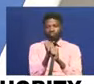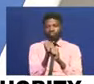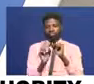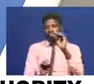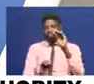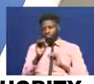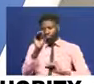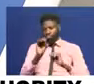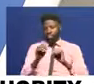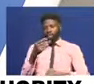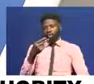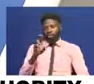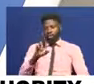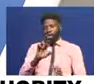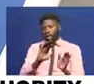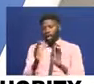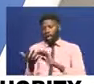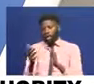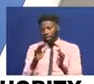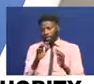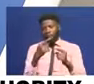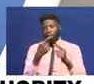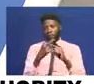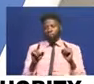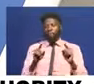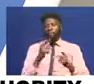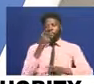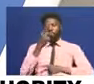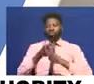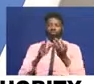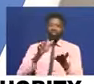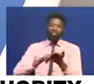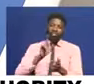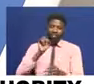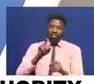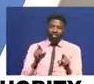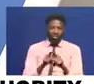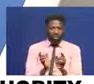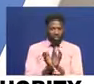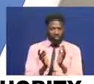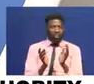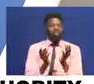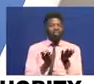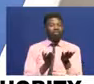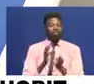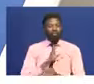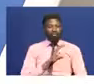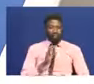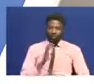the HR instruments. But there's a process of approval. It's being looked at the Public Service Commission again. They will look at it and say,